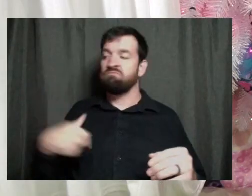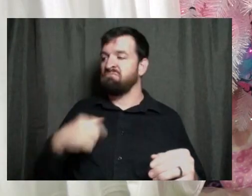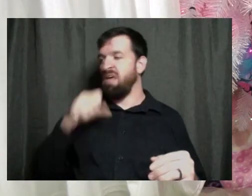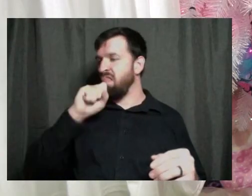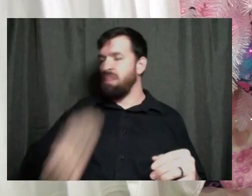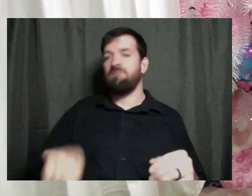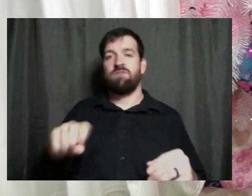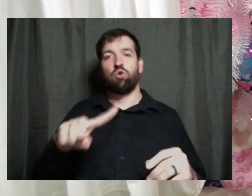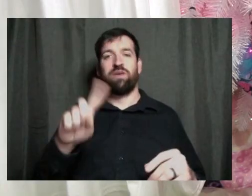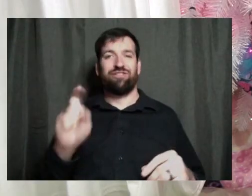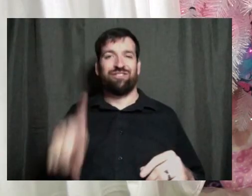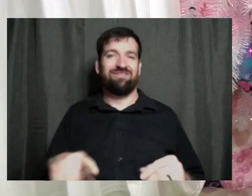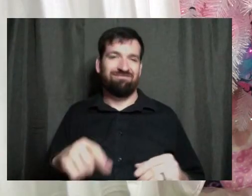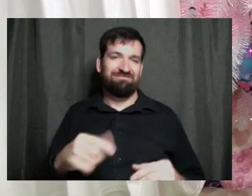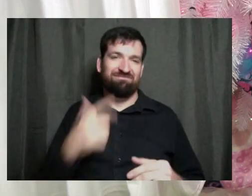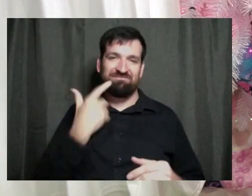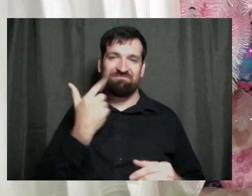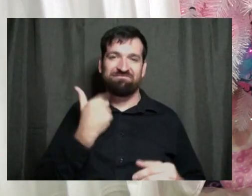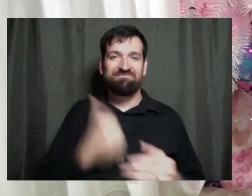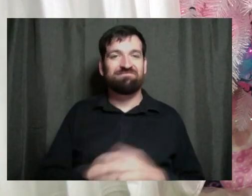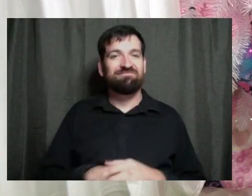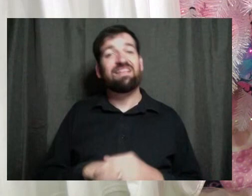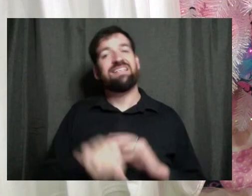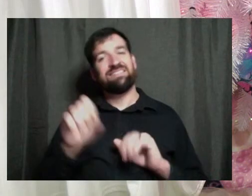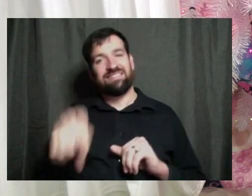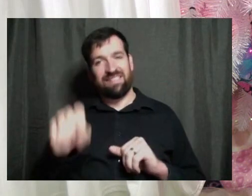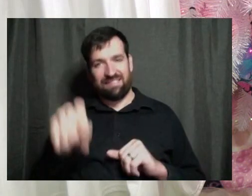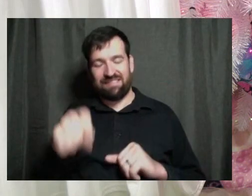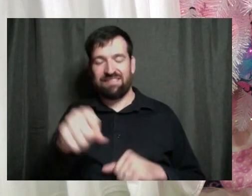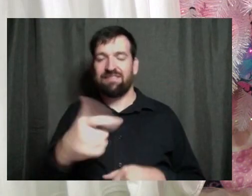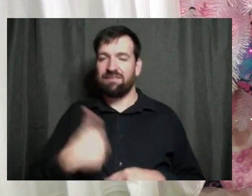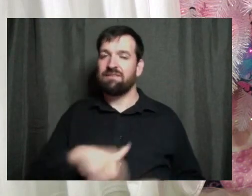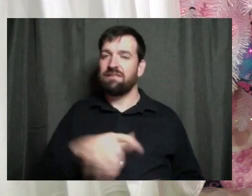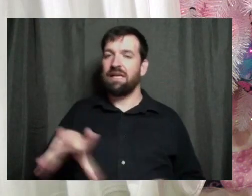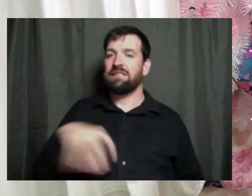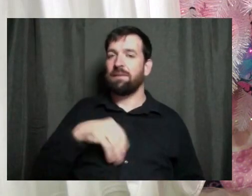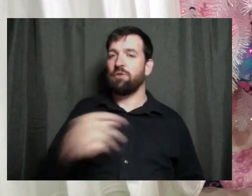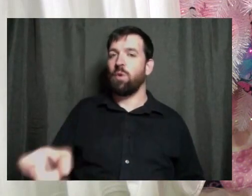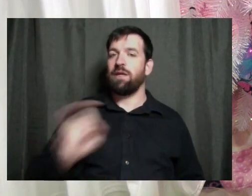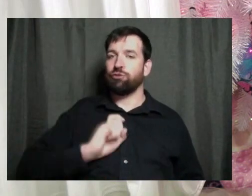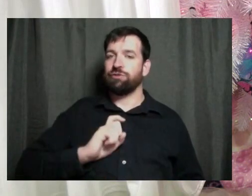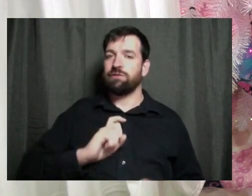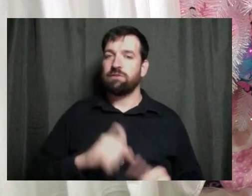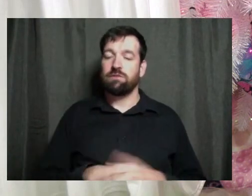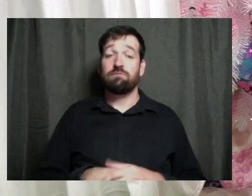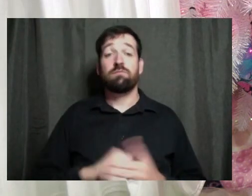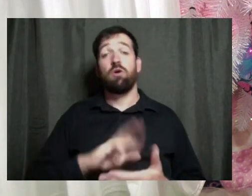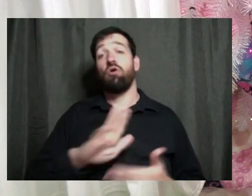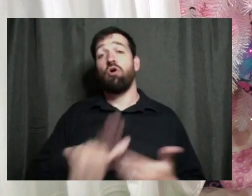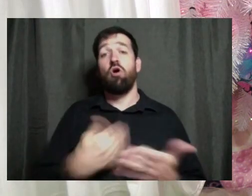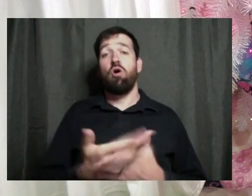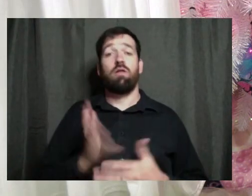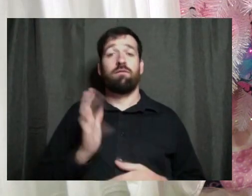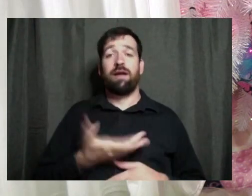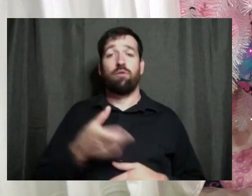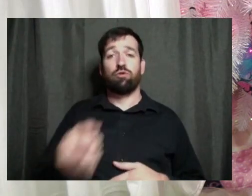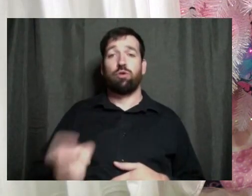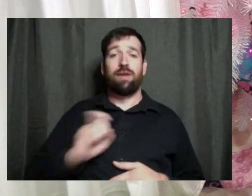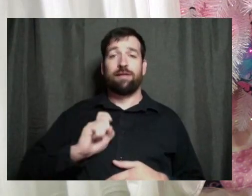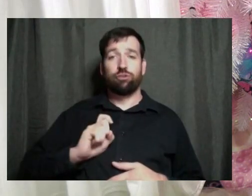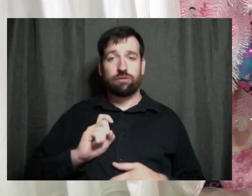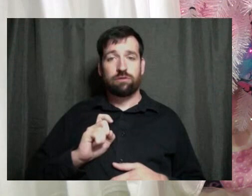question. and yes, absolutely, we take donations. All of our donations go